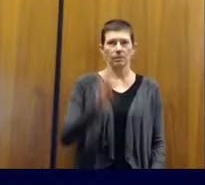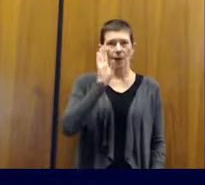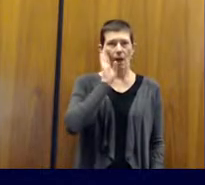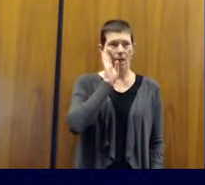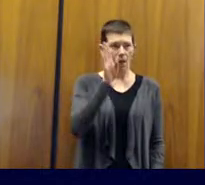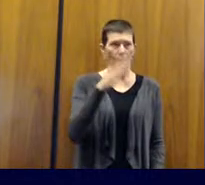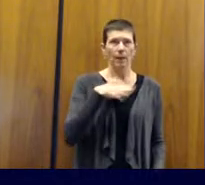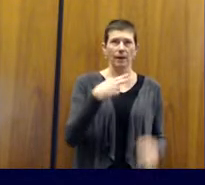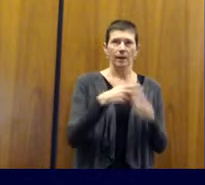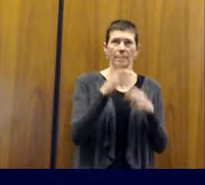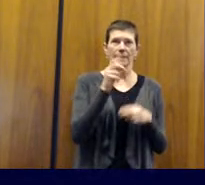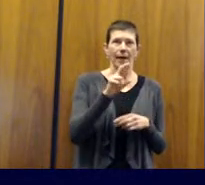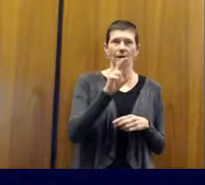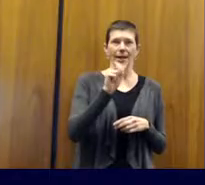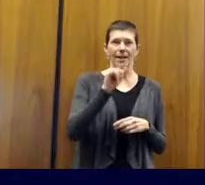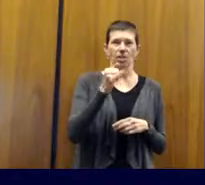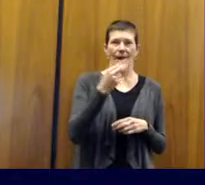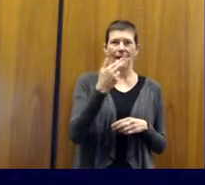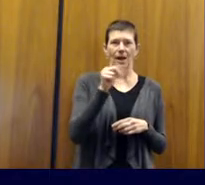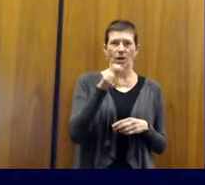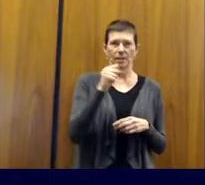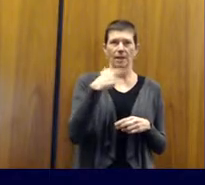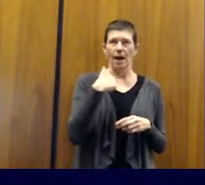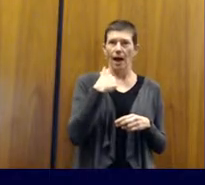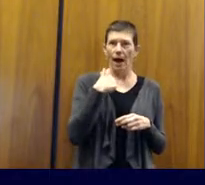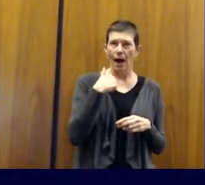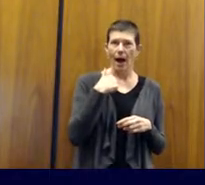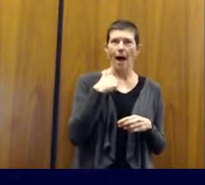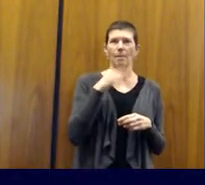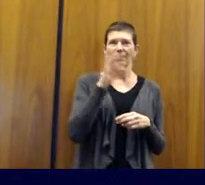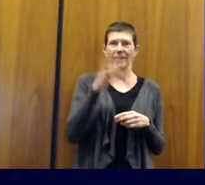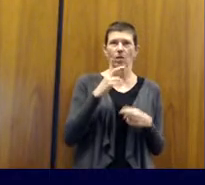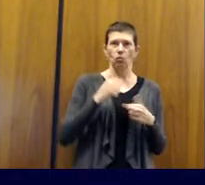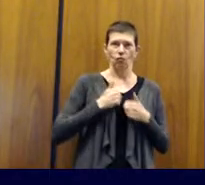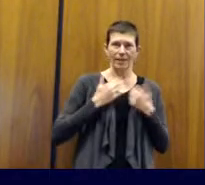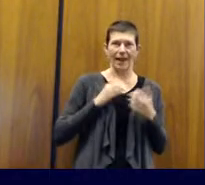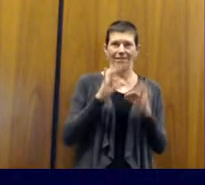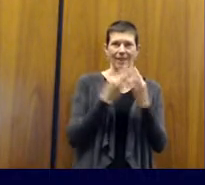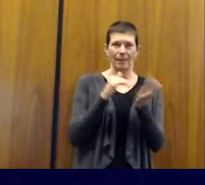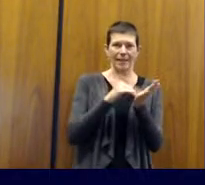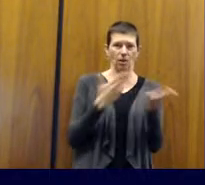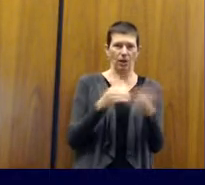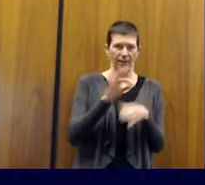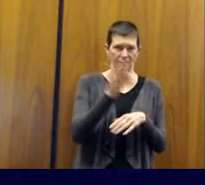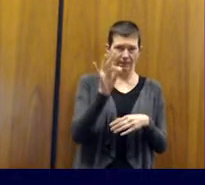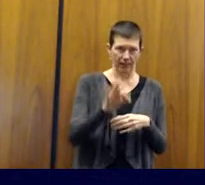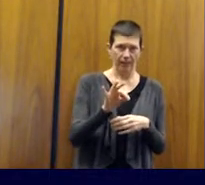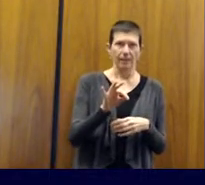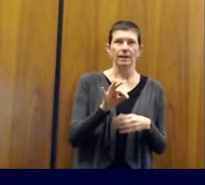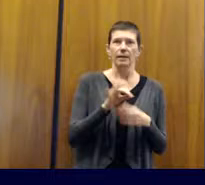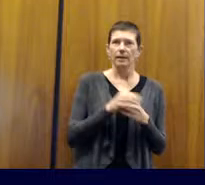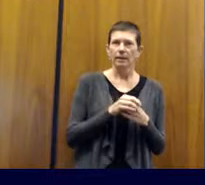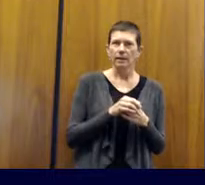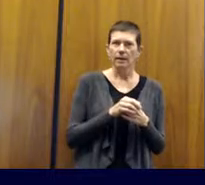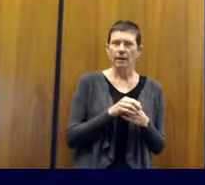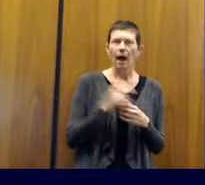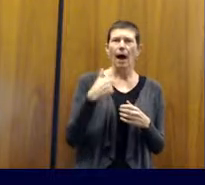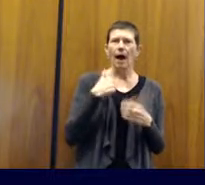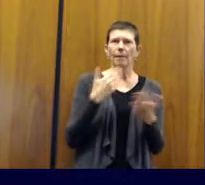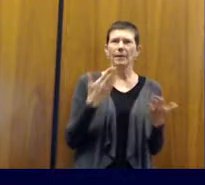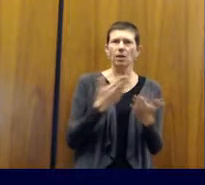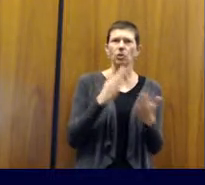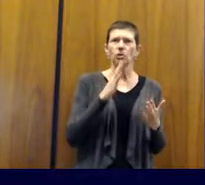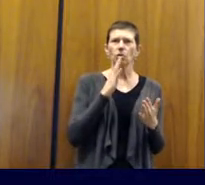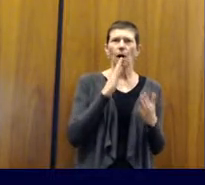Hello, my name is Dr. Asia Harris. I am a Ward 7 Flint resident and family doctor here in Flint at my clinic, Harris Family Health. I'm here to speak